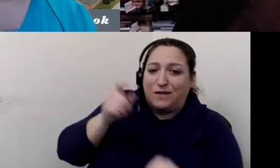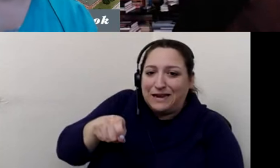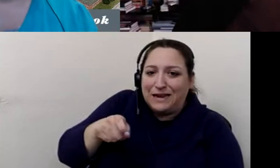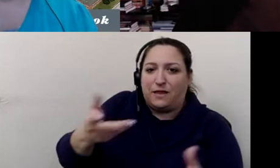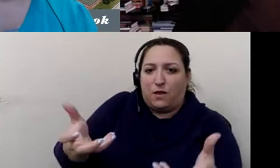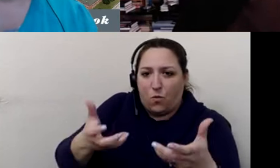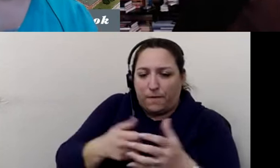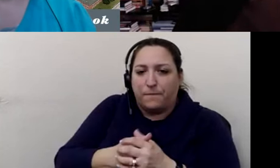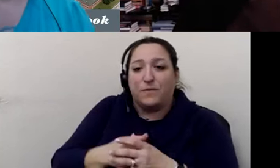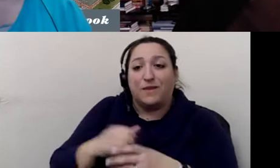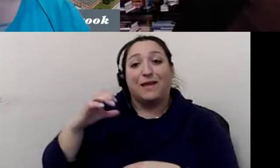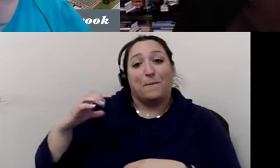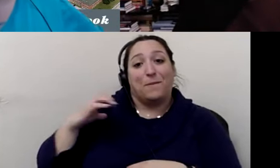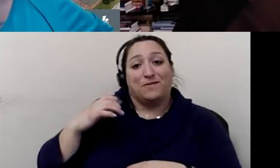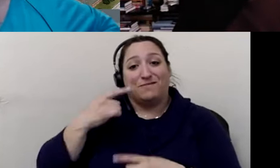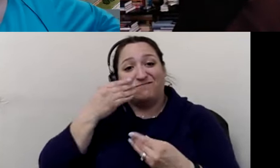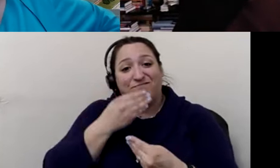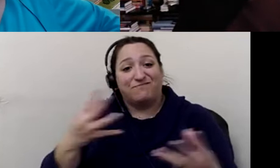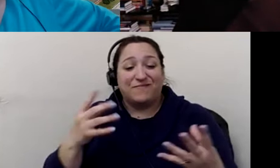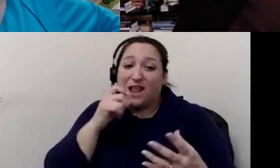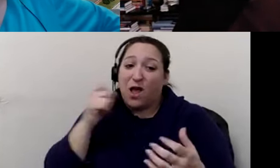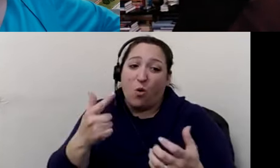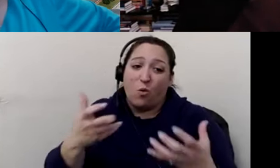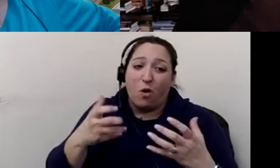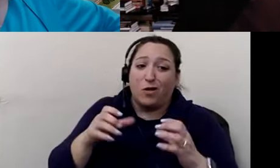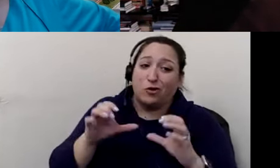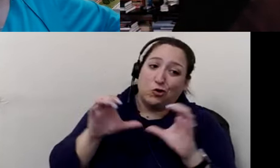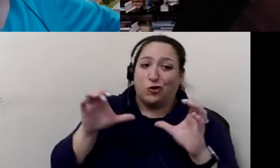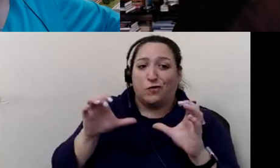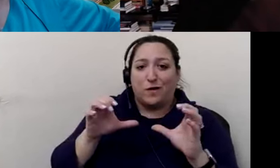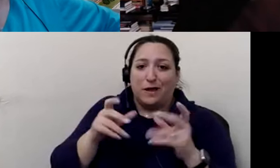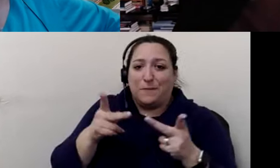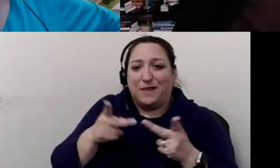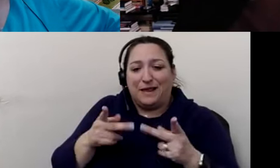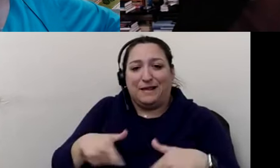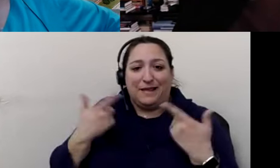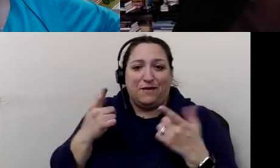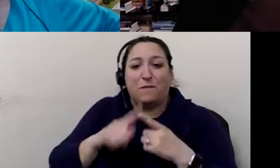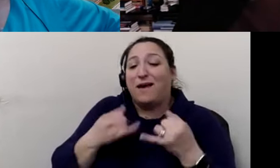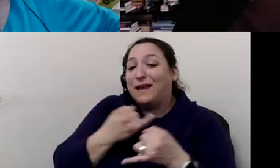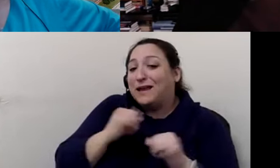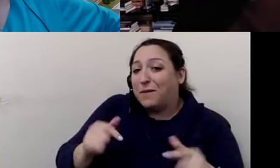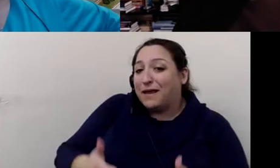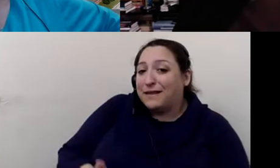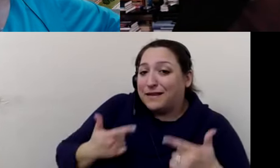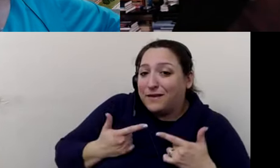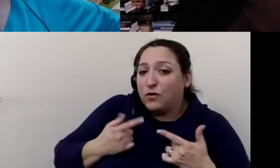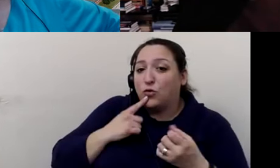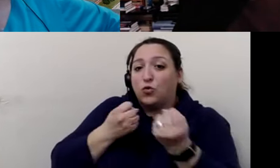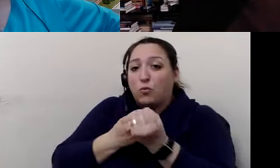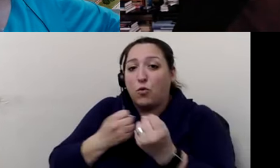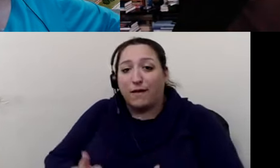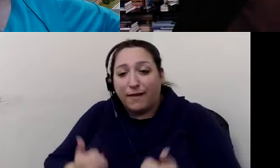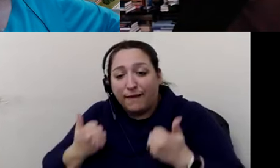You know, as the commissioner said, not everybody wants to be in a certified setting. Independent living or supported